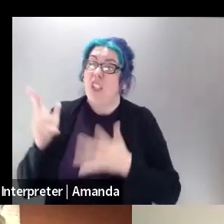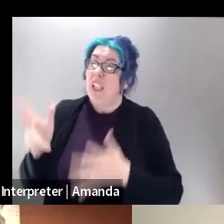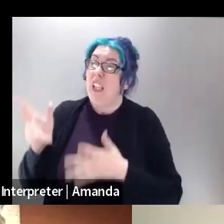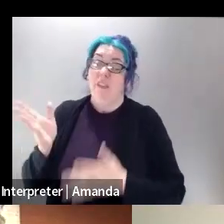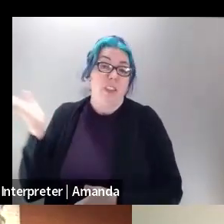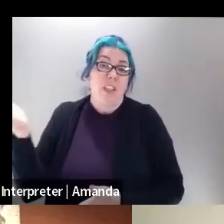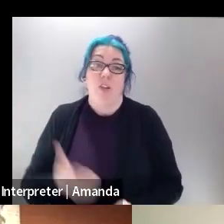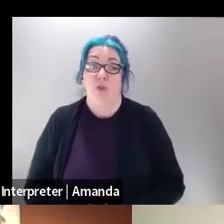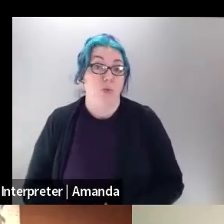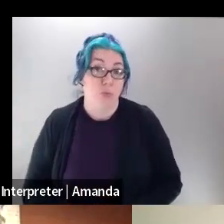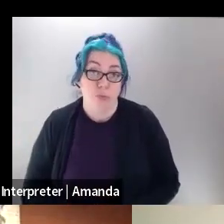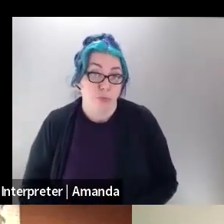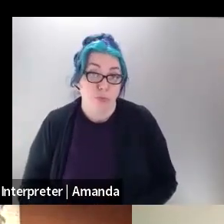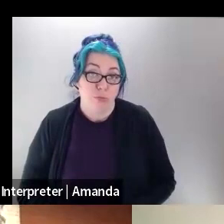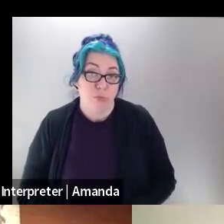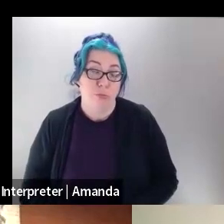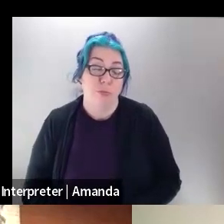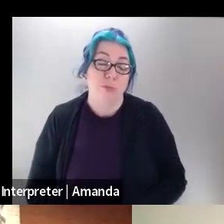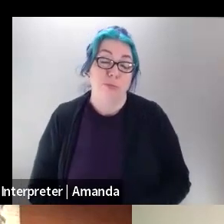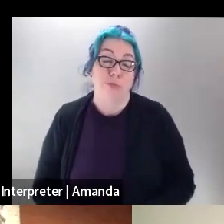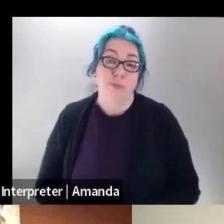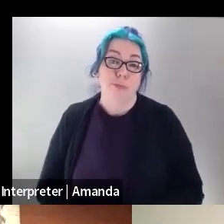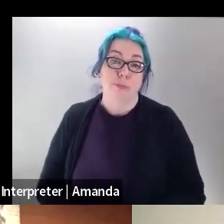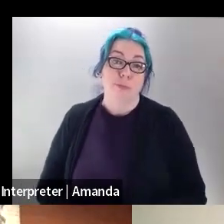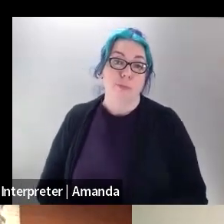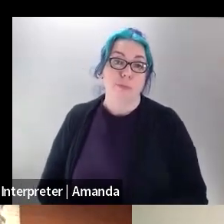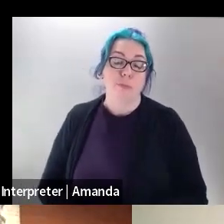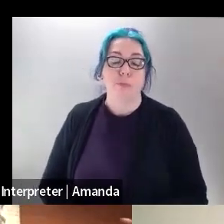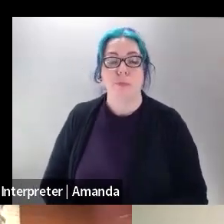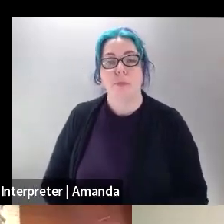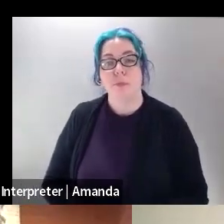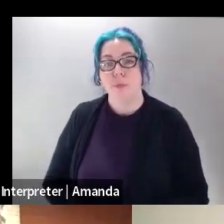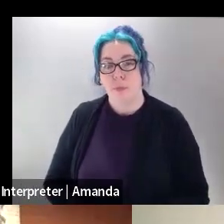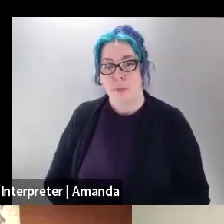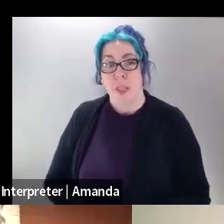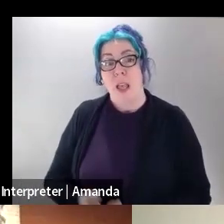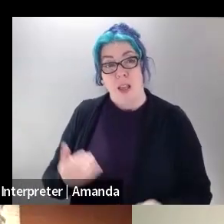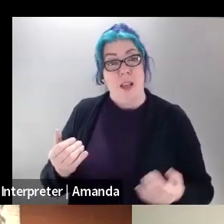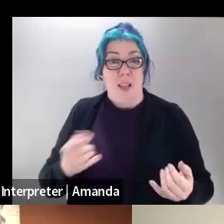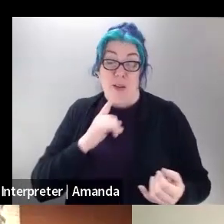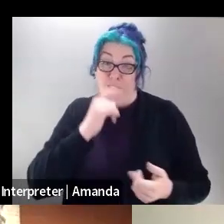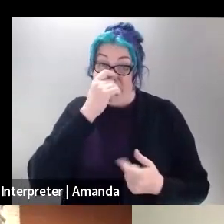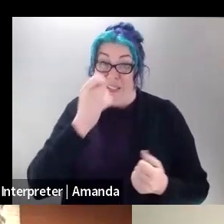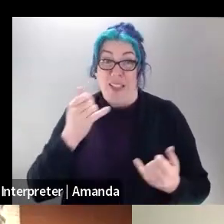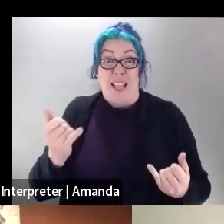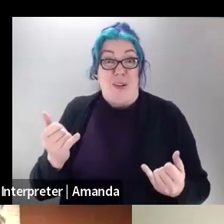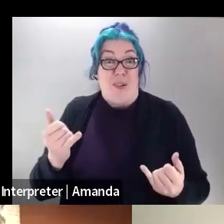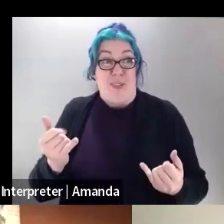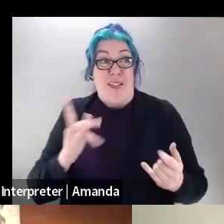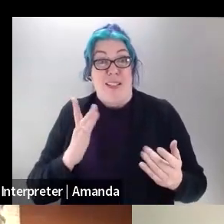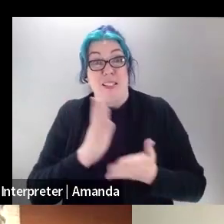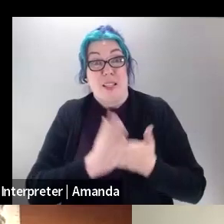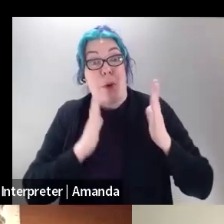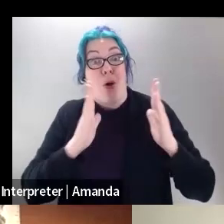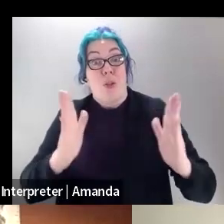us as we explore. And there are now like lots of them all over the hallways. I bump into some that are just sort of left